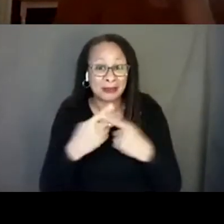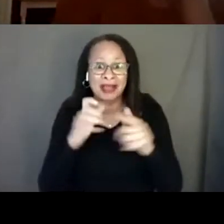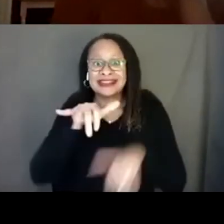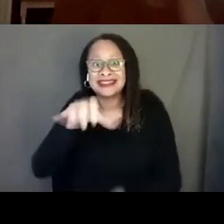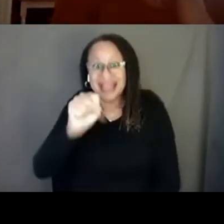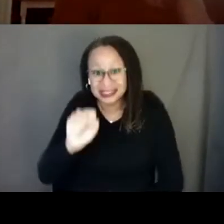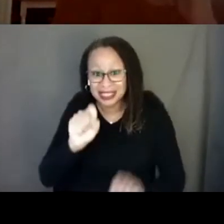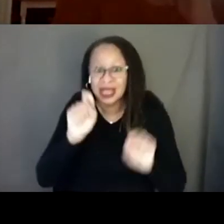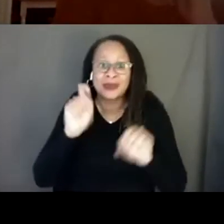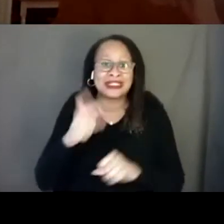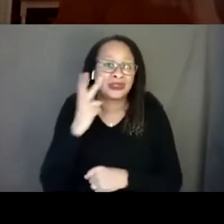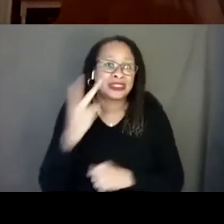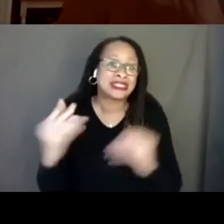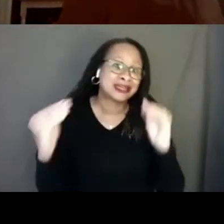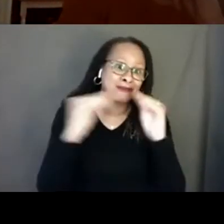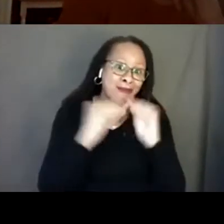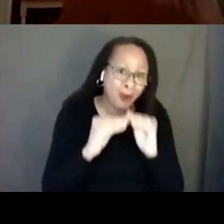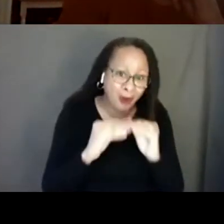see more